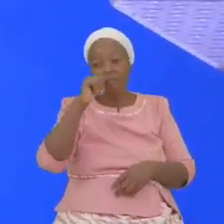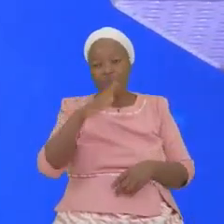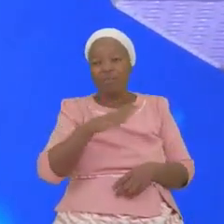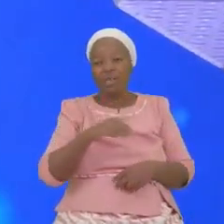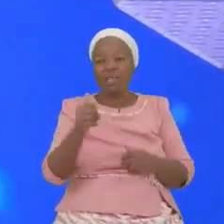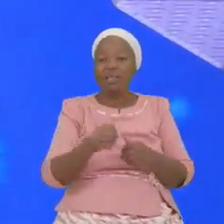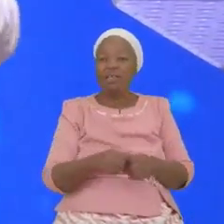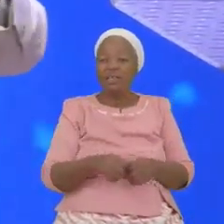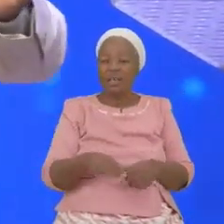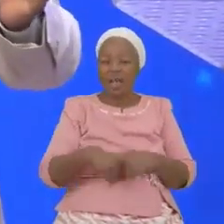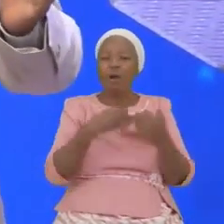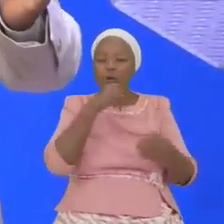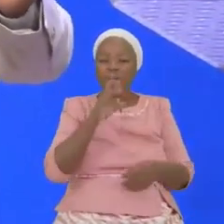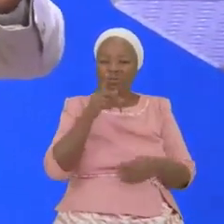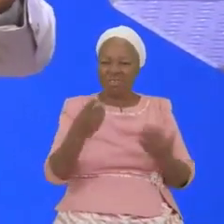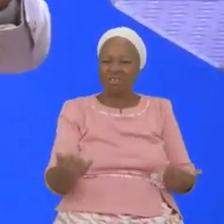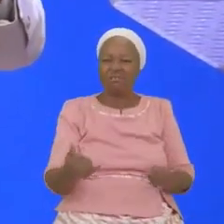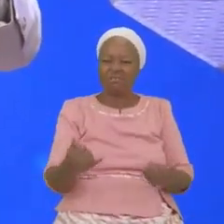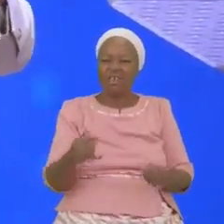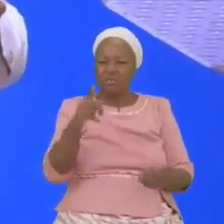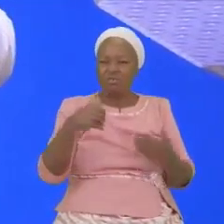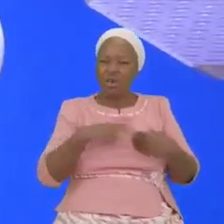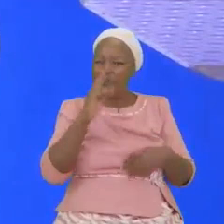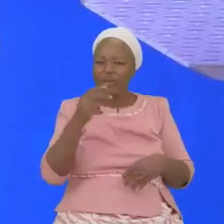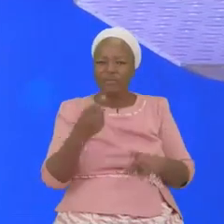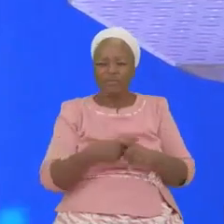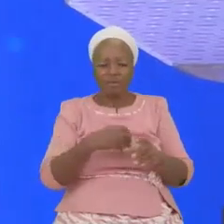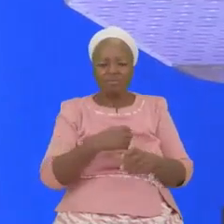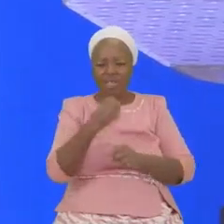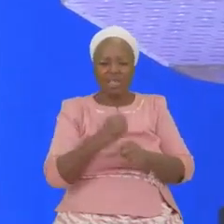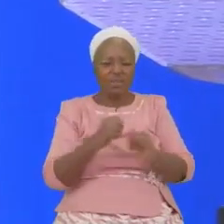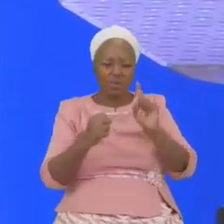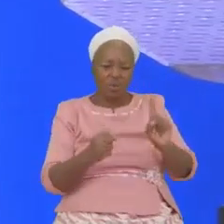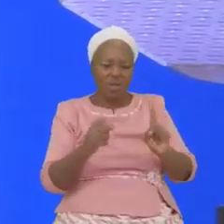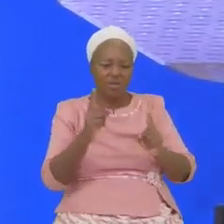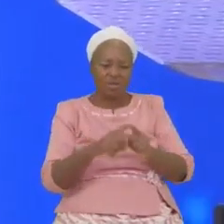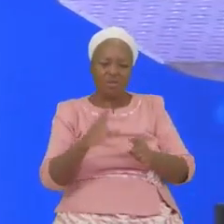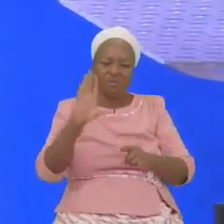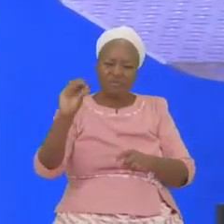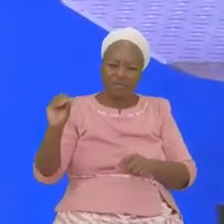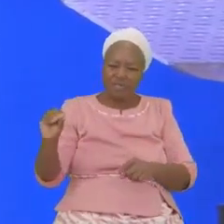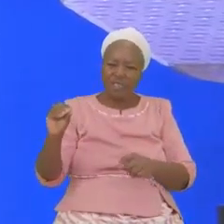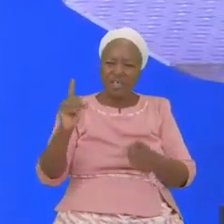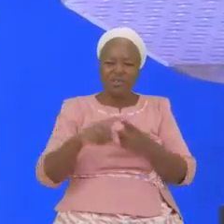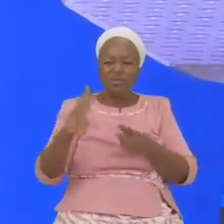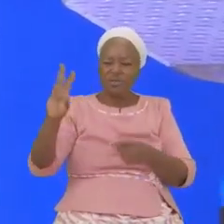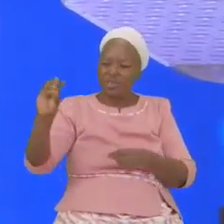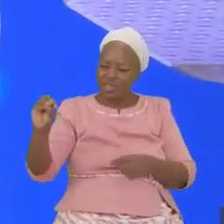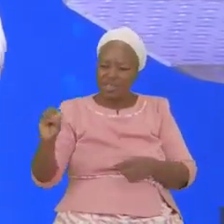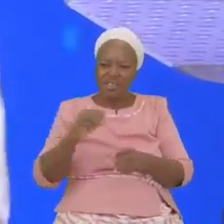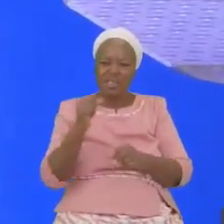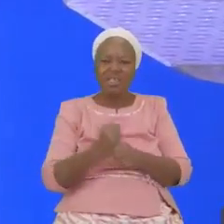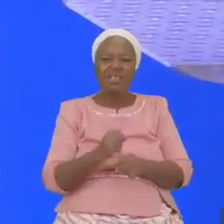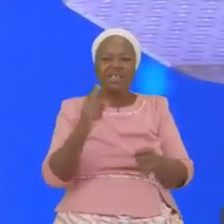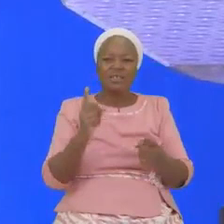are you now? You have lived from age 1 to age 50, age 60,